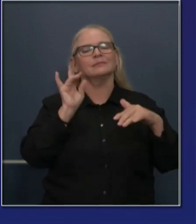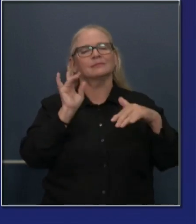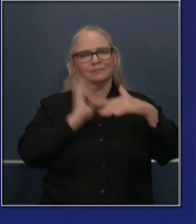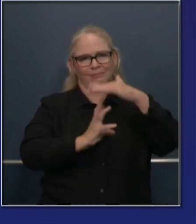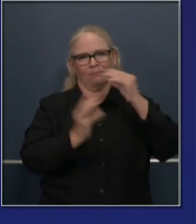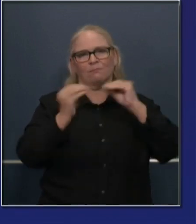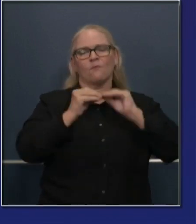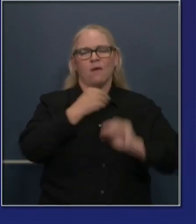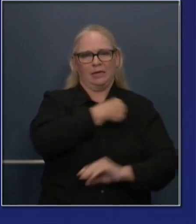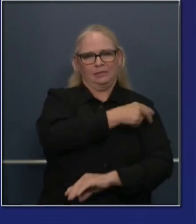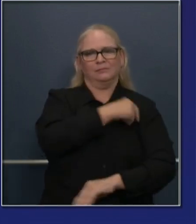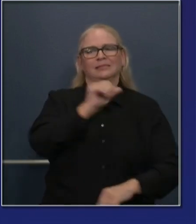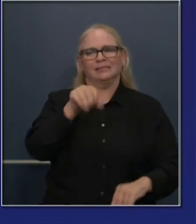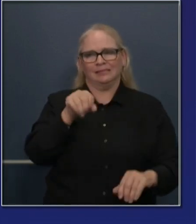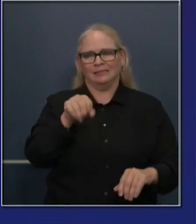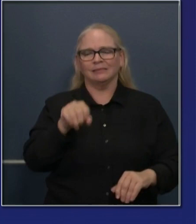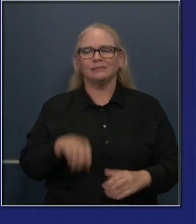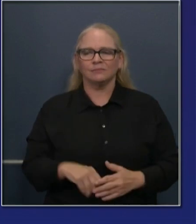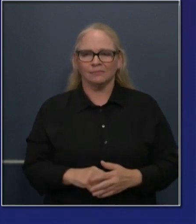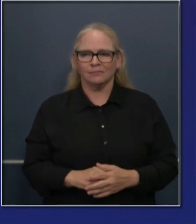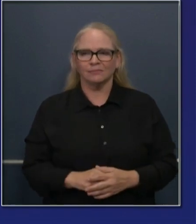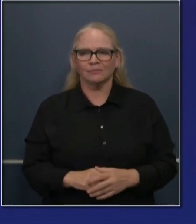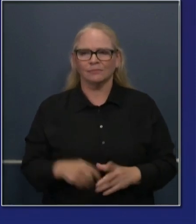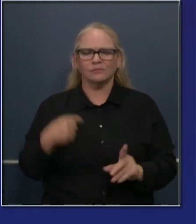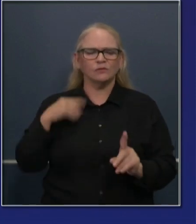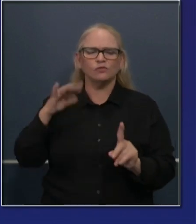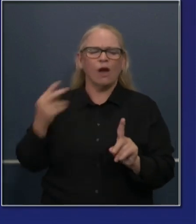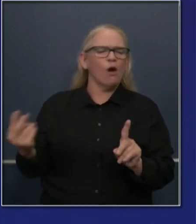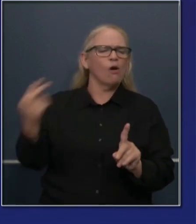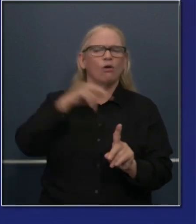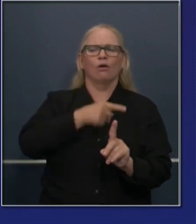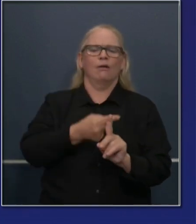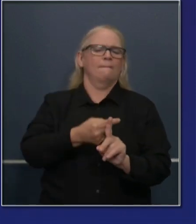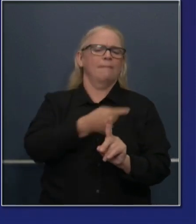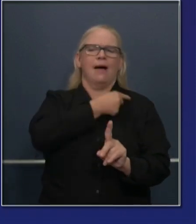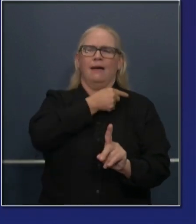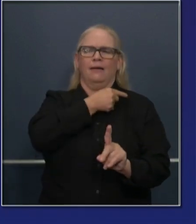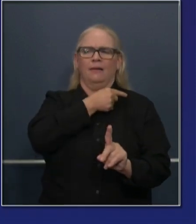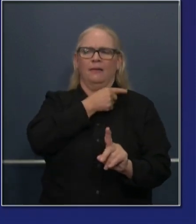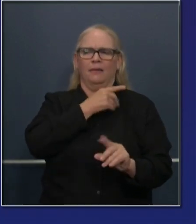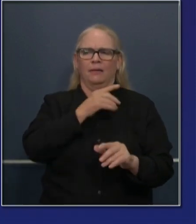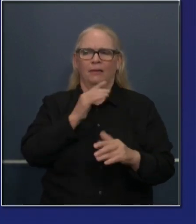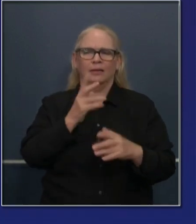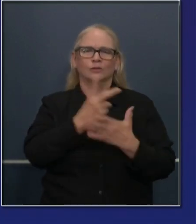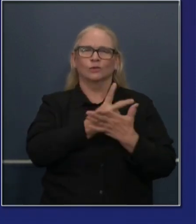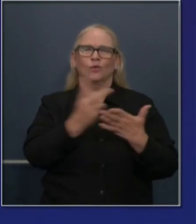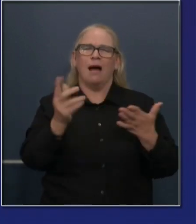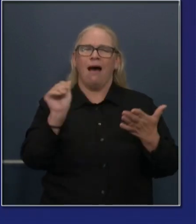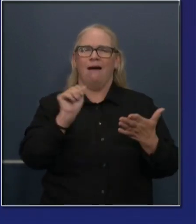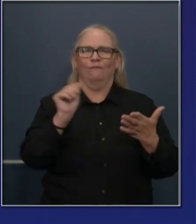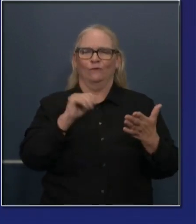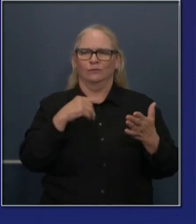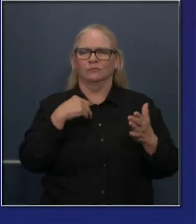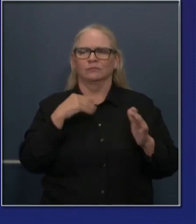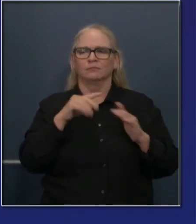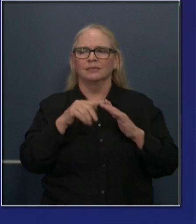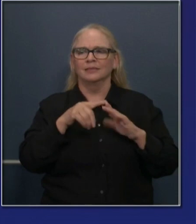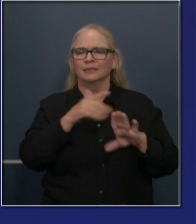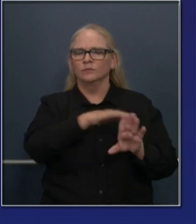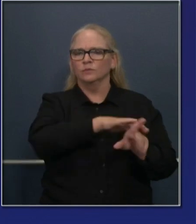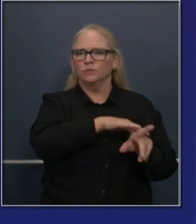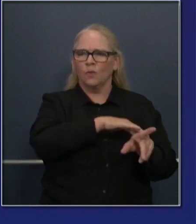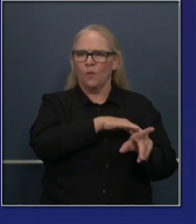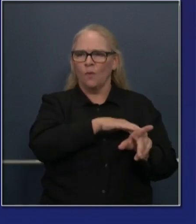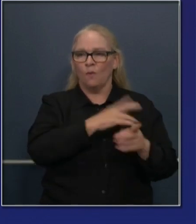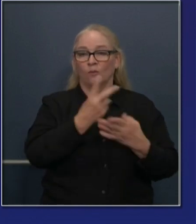is a decrease in the increase, if you're following me, meaning the rate of growth is